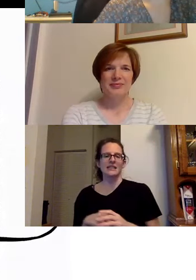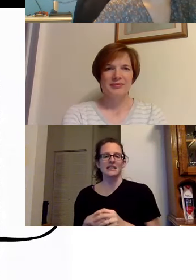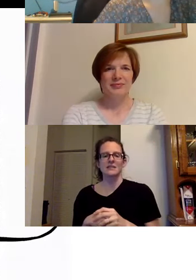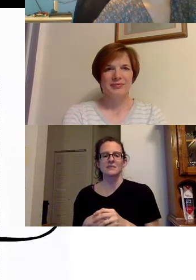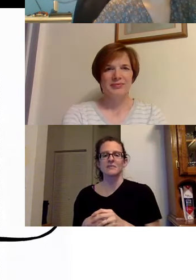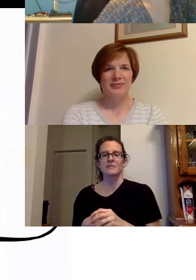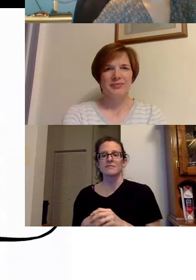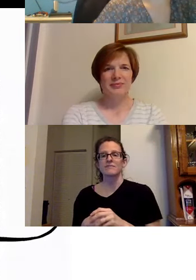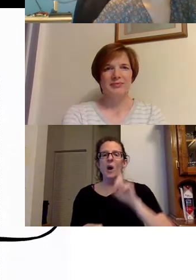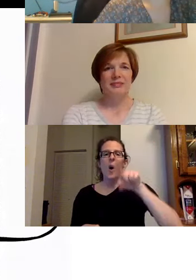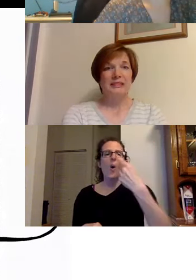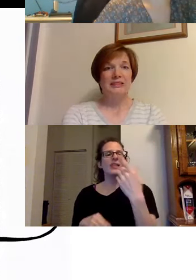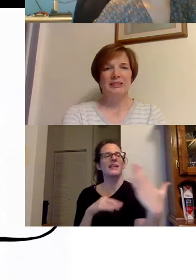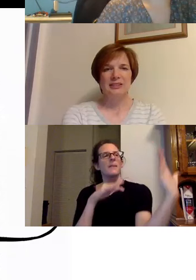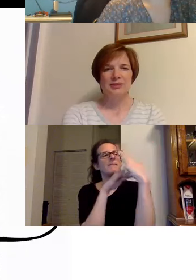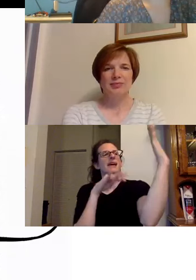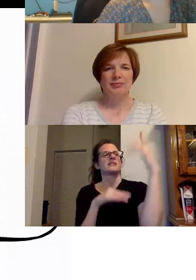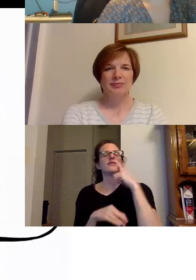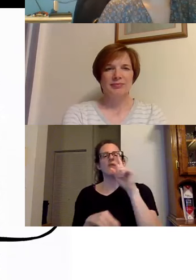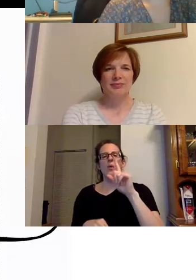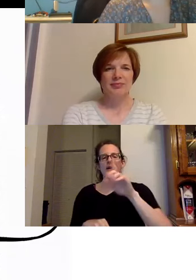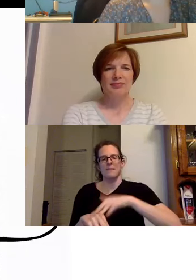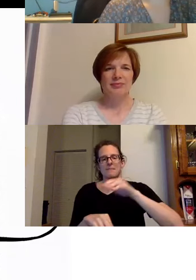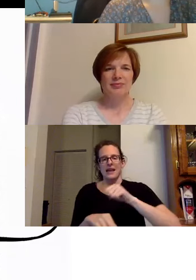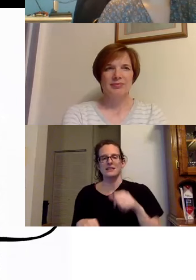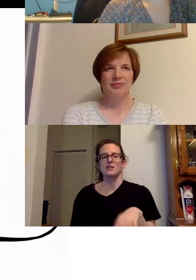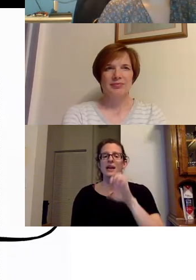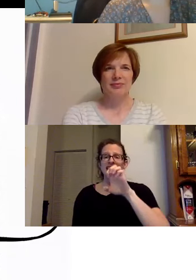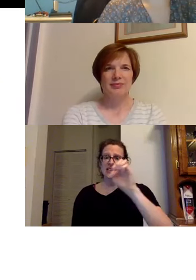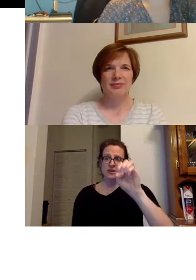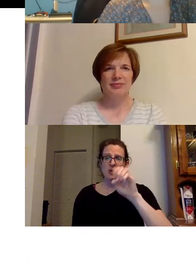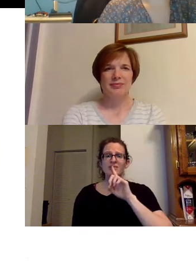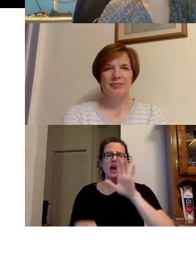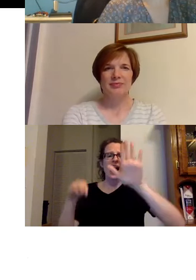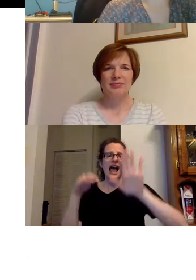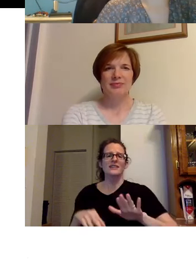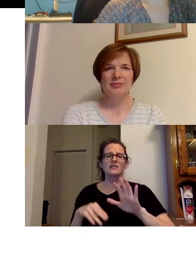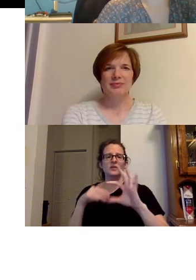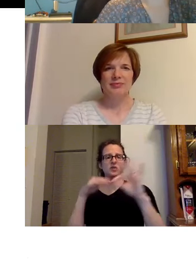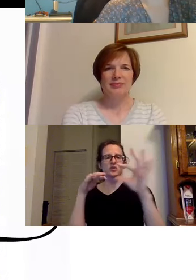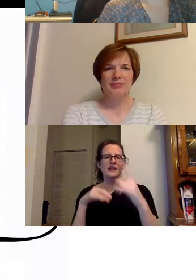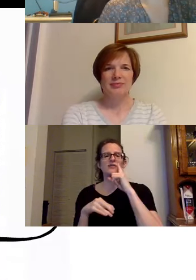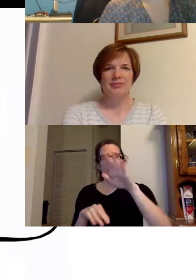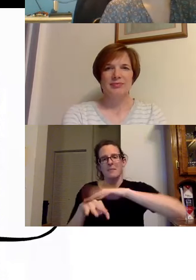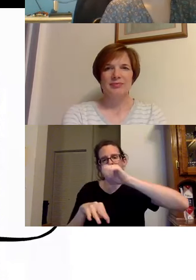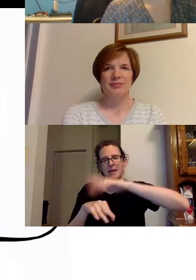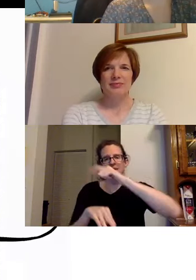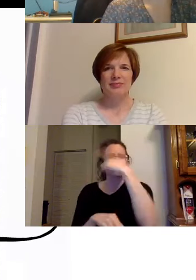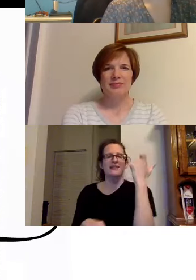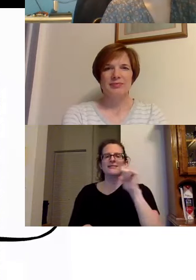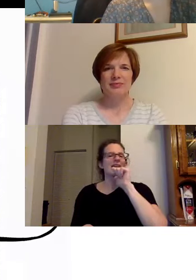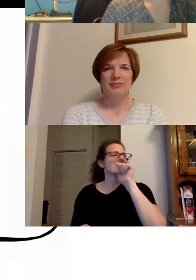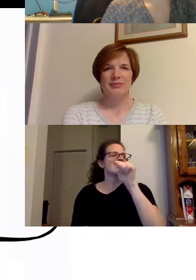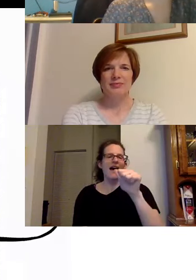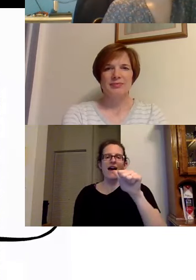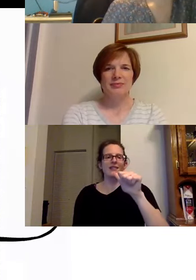only the best should be used for our pets. So essential oils are an excellent choice for your pets because they are non-toxic, they are